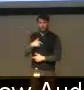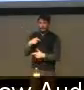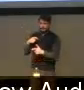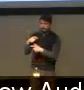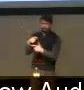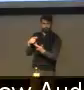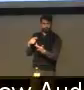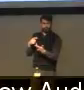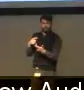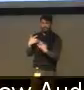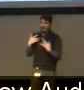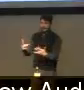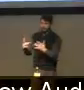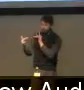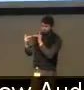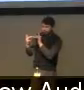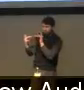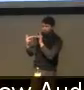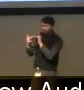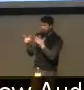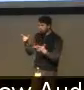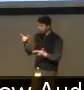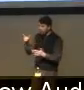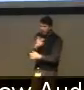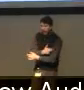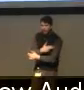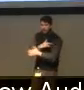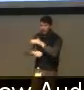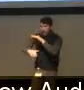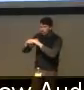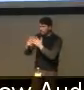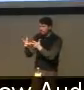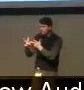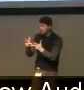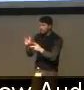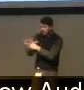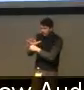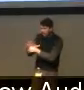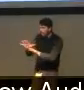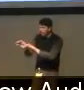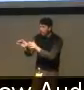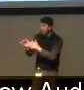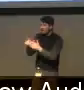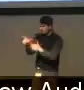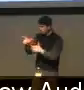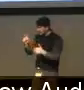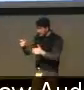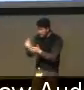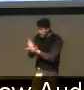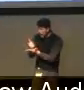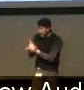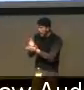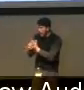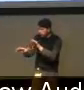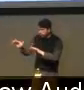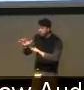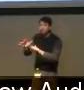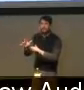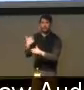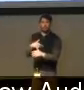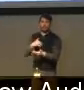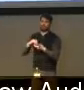at capacity, who needs, who has capacity, and how can we help out across the system. So there's been